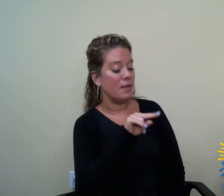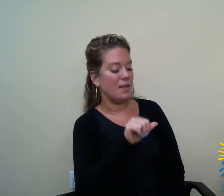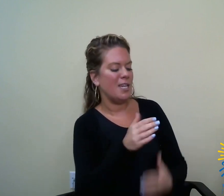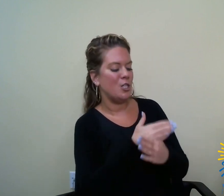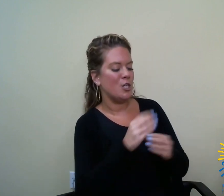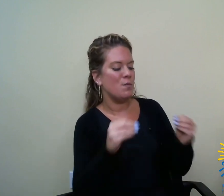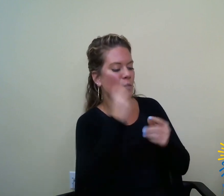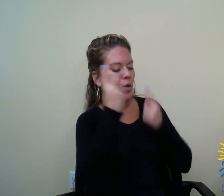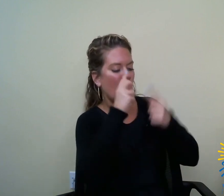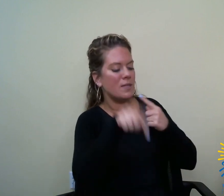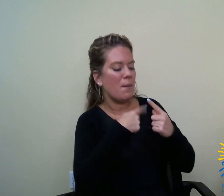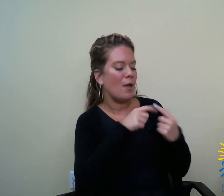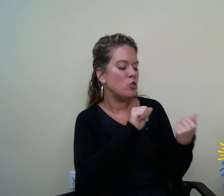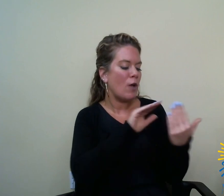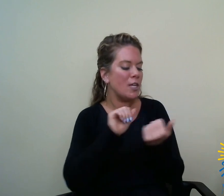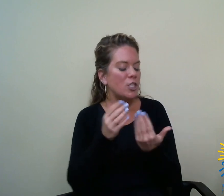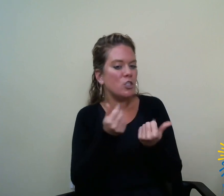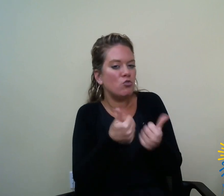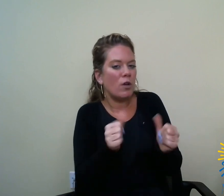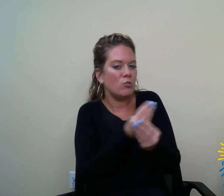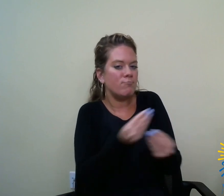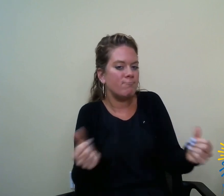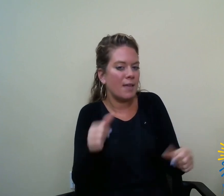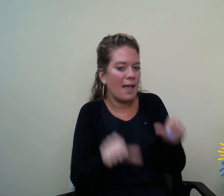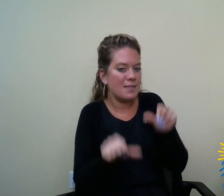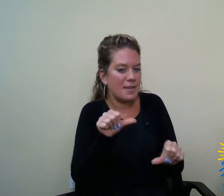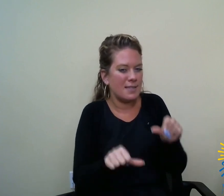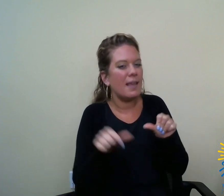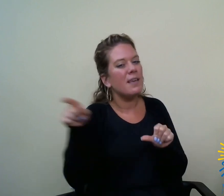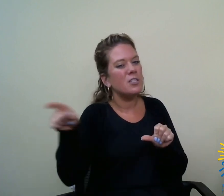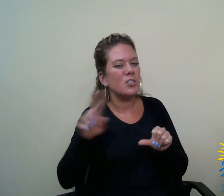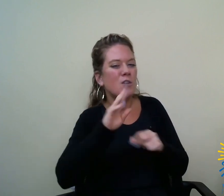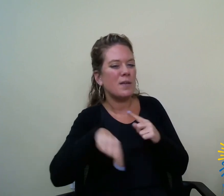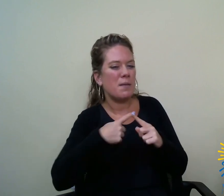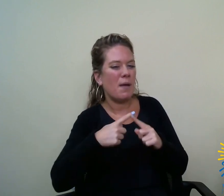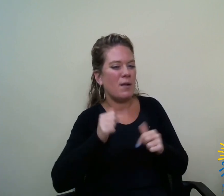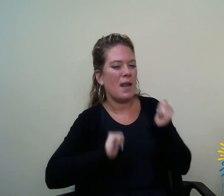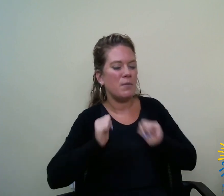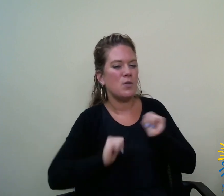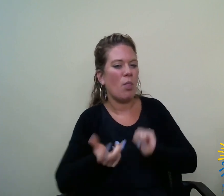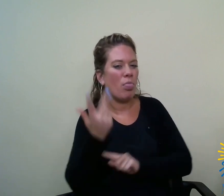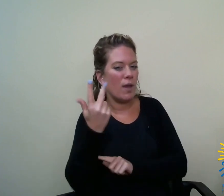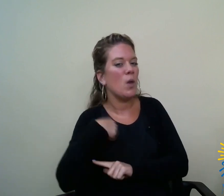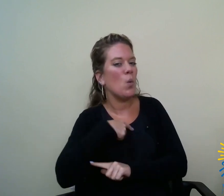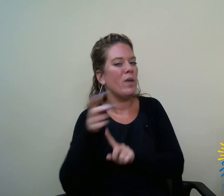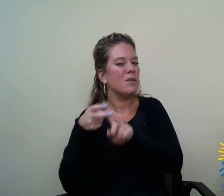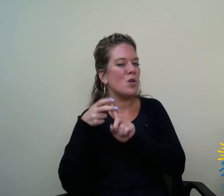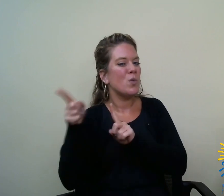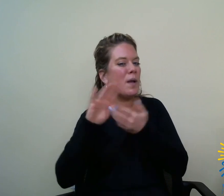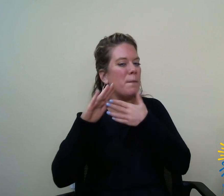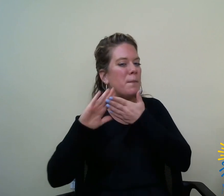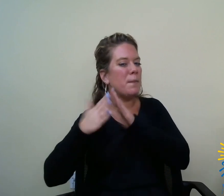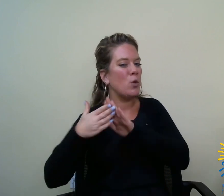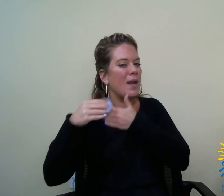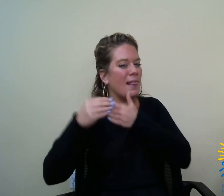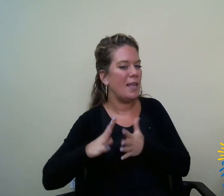use to fight vaccine hesitancy and mentions episode 3 of our podcast, where we talked to a community leader about ways she